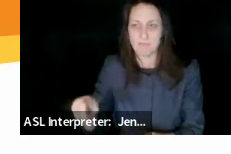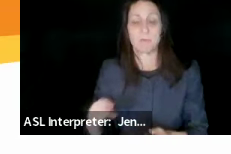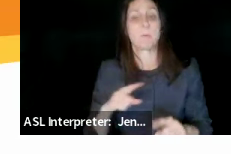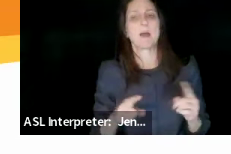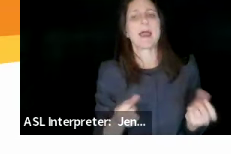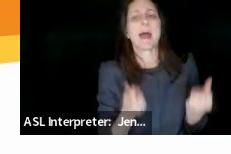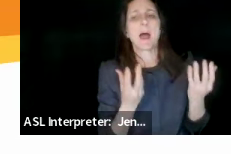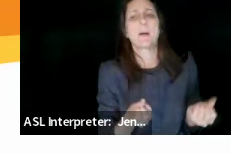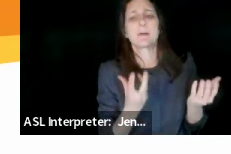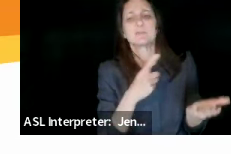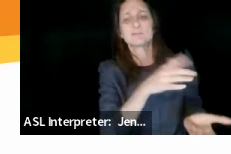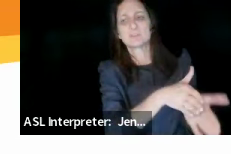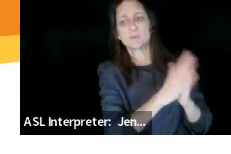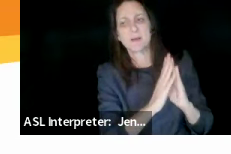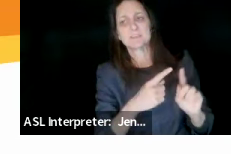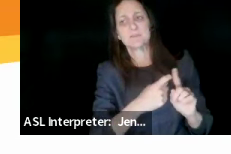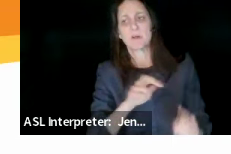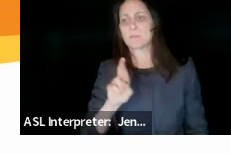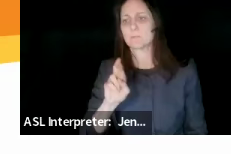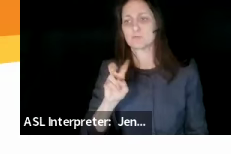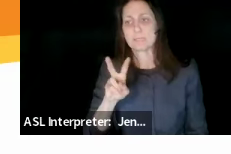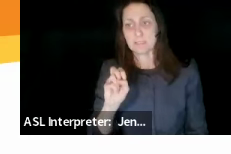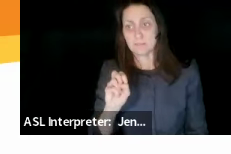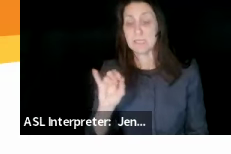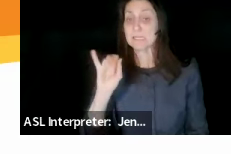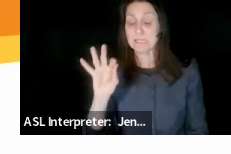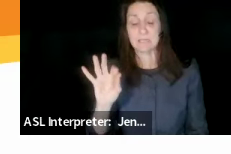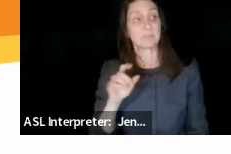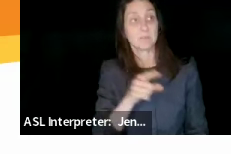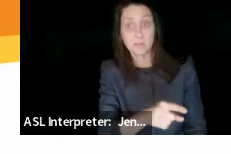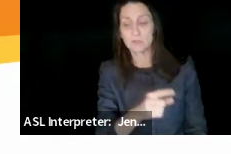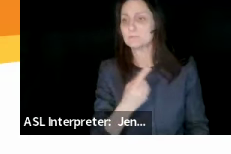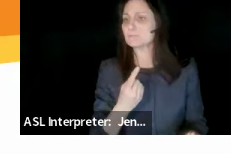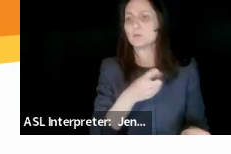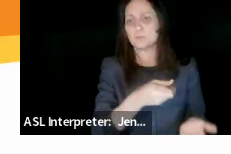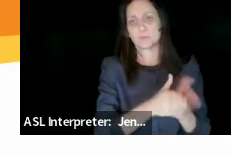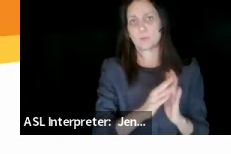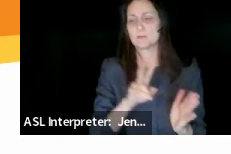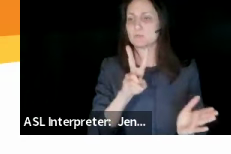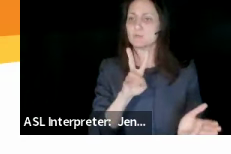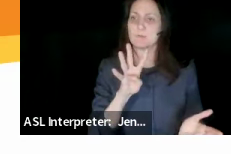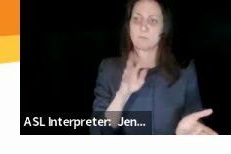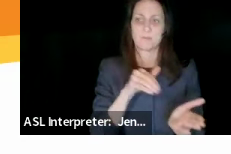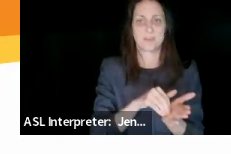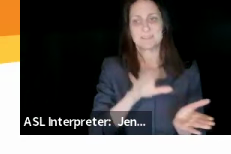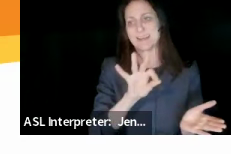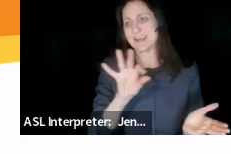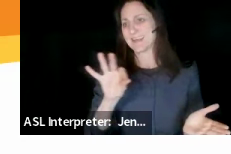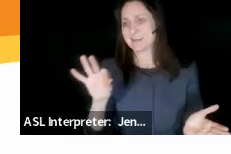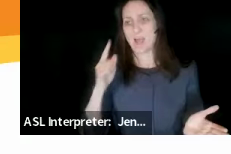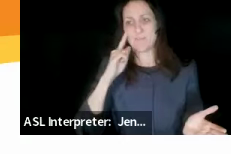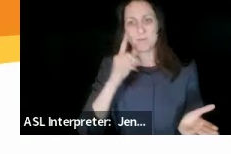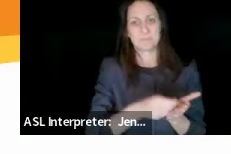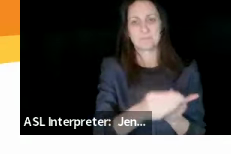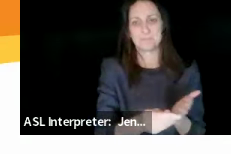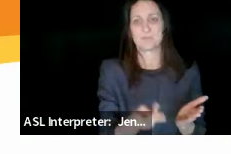24,999 for two pieces of equipment, then we would see that in the narrative. So everything has to tick and tie. Underneath the